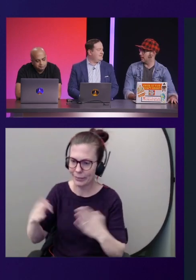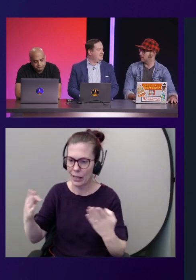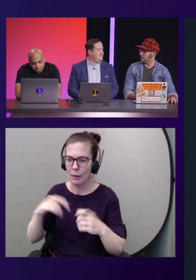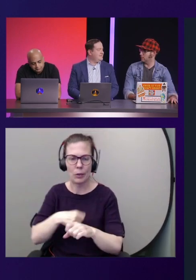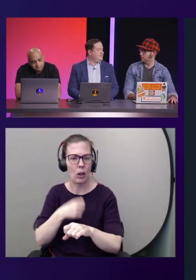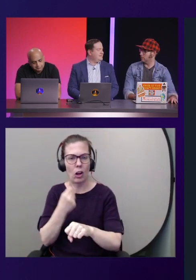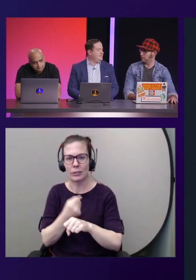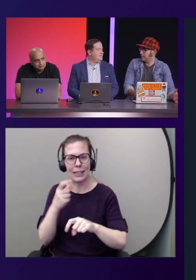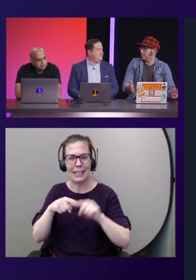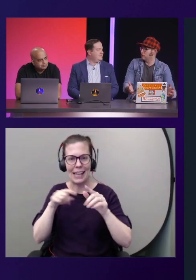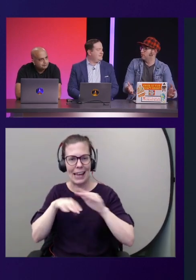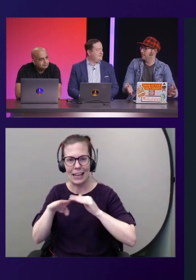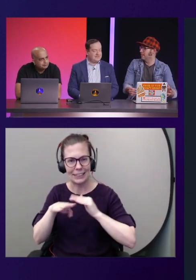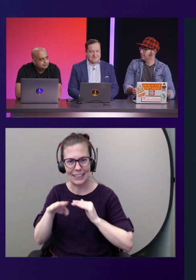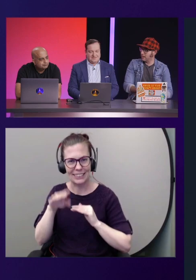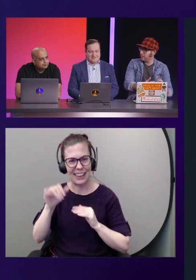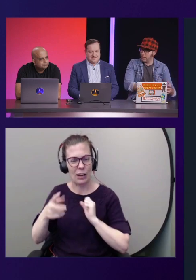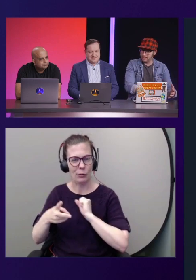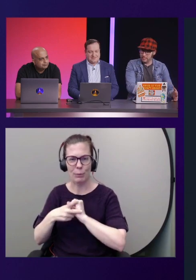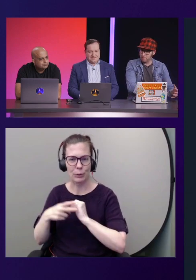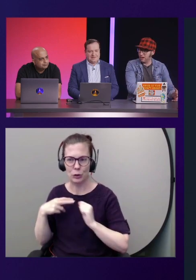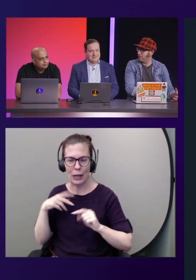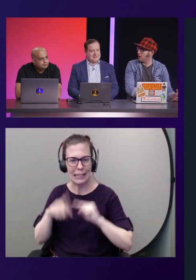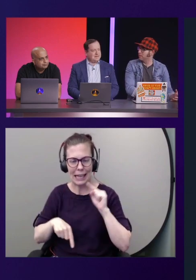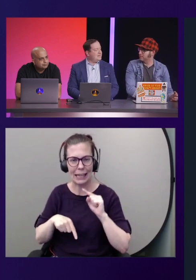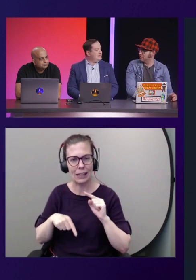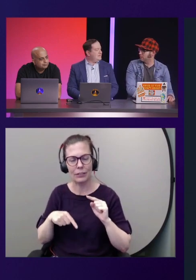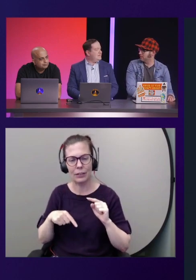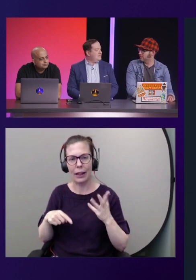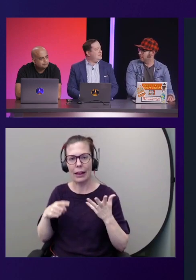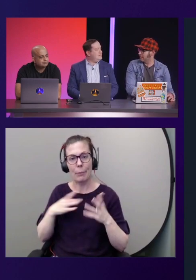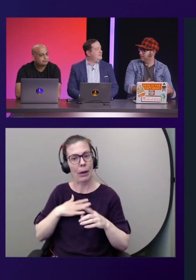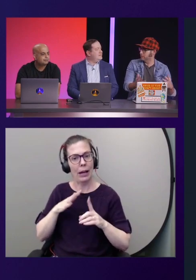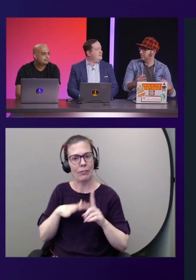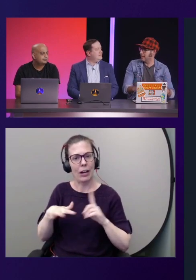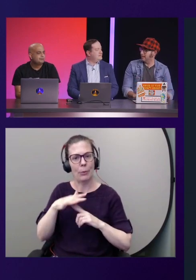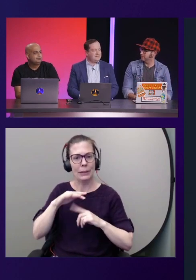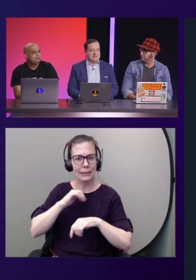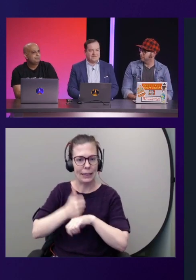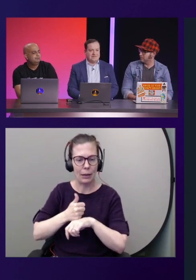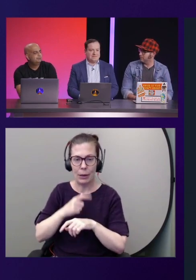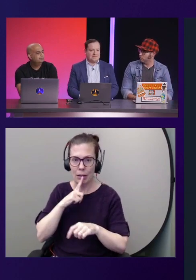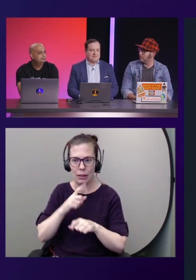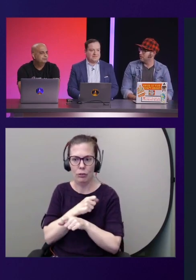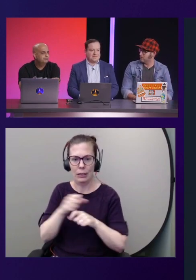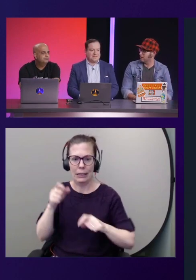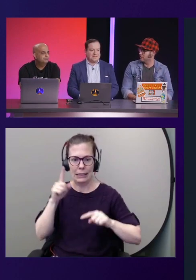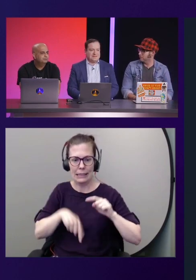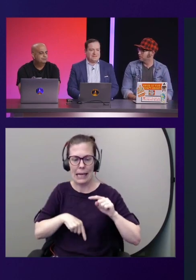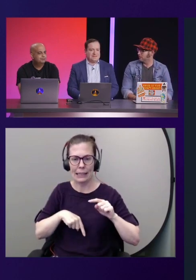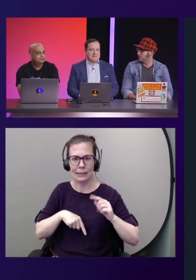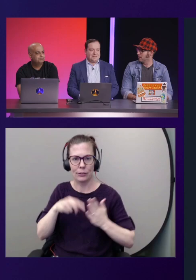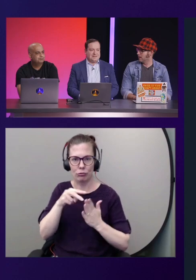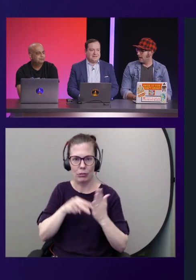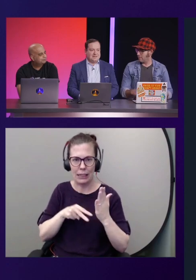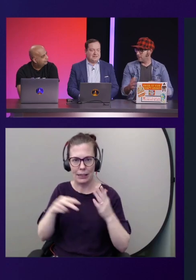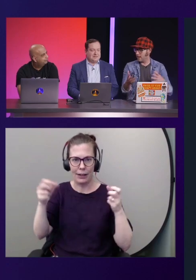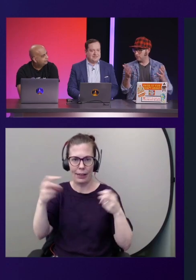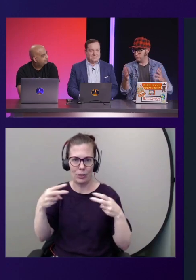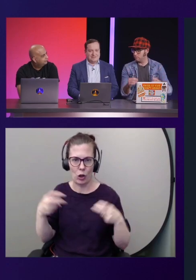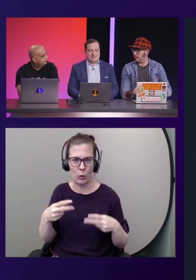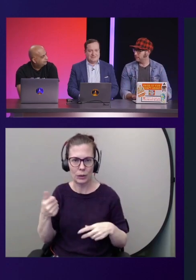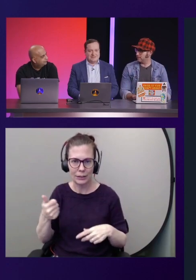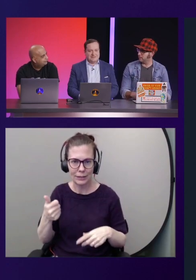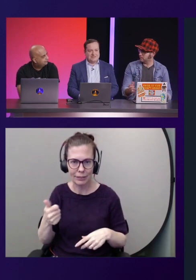can't access that repo. So I can't even do anything. Not even like getting my environment set up. I literally can't even read the code. So having